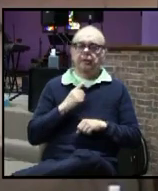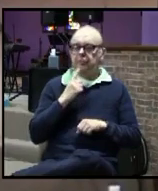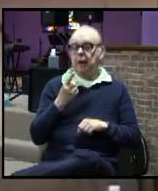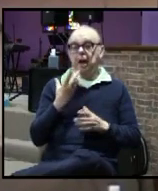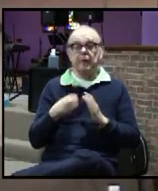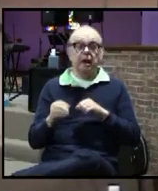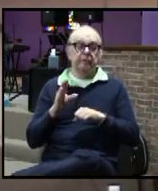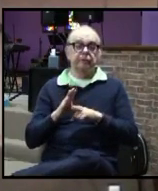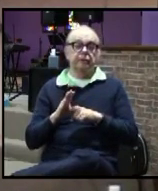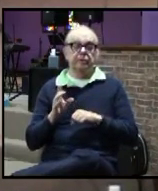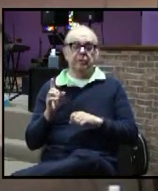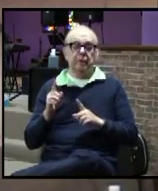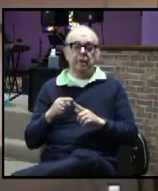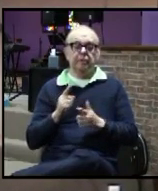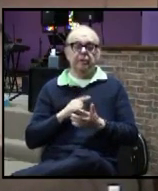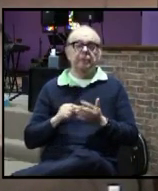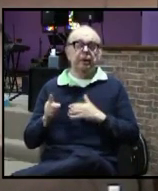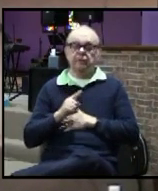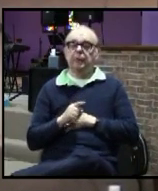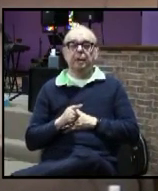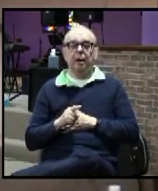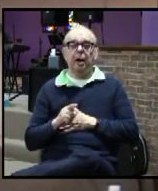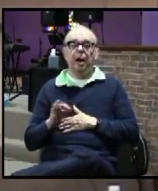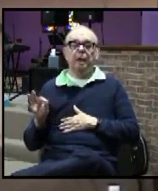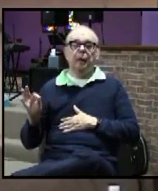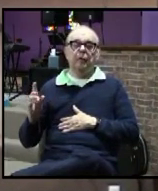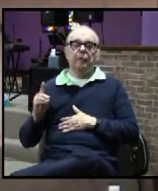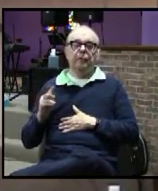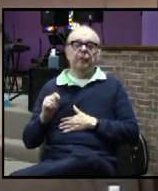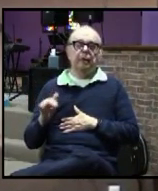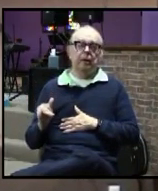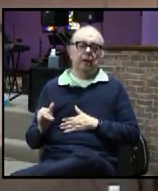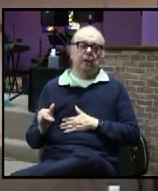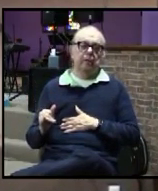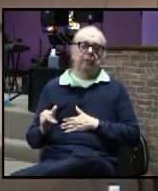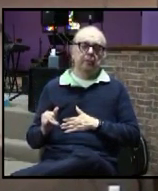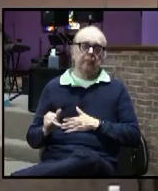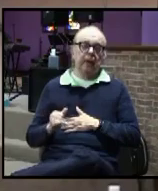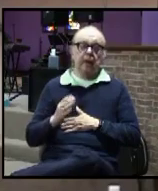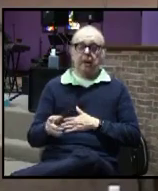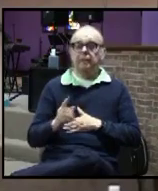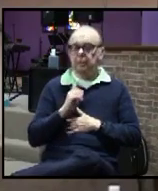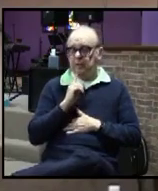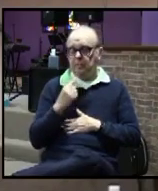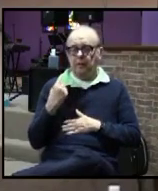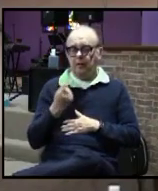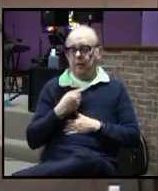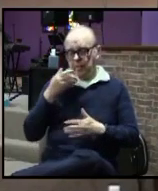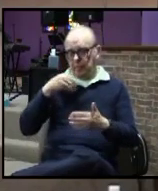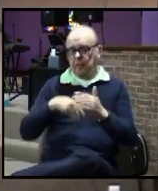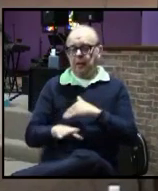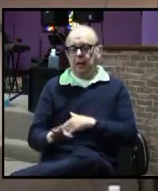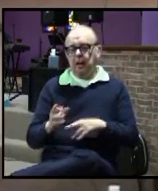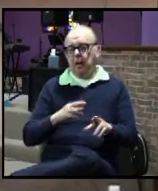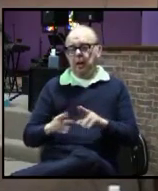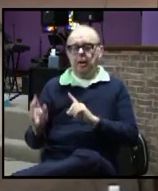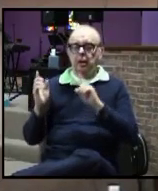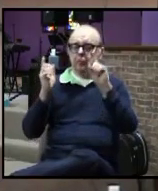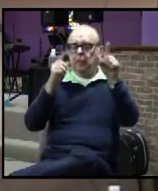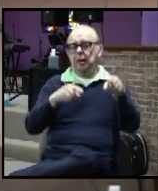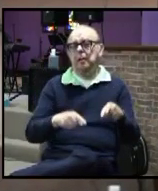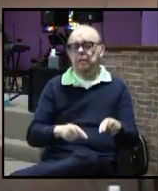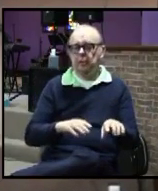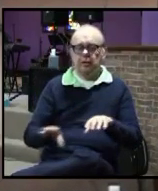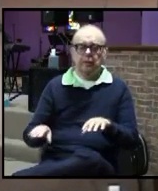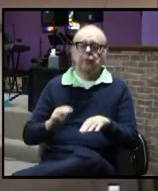car and go, punch, I'm out till next week. I'm off duty. See, here's the reality. We come in here to get